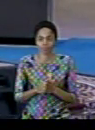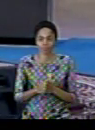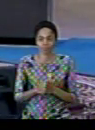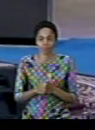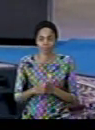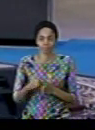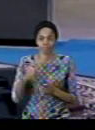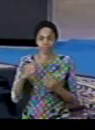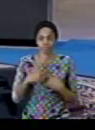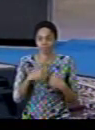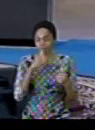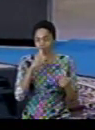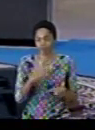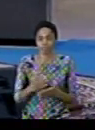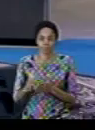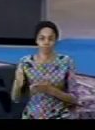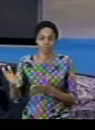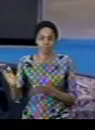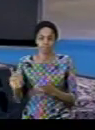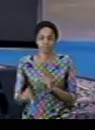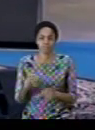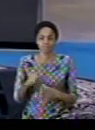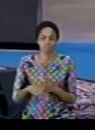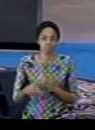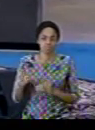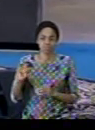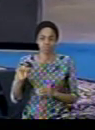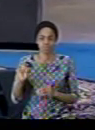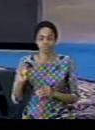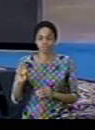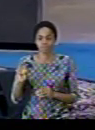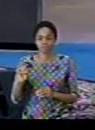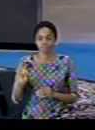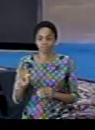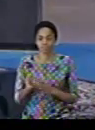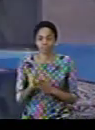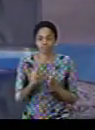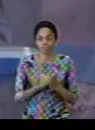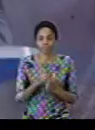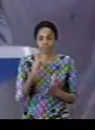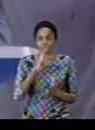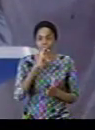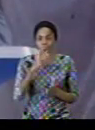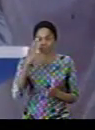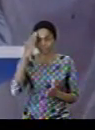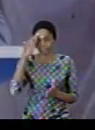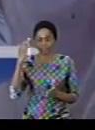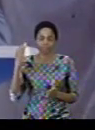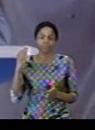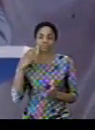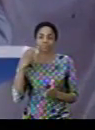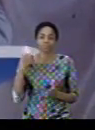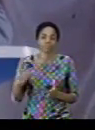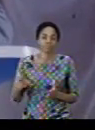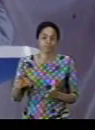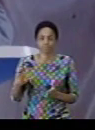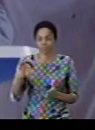State. We have been hearing about Daddy all over the Federation, indeed all over the